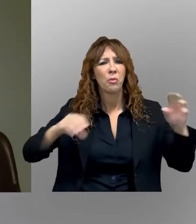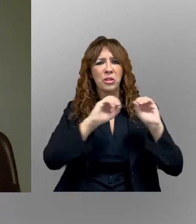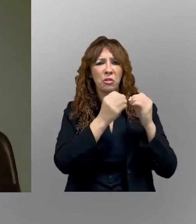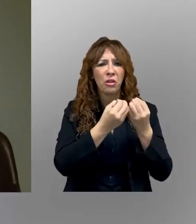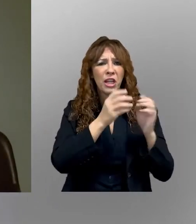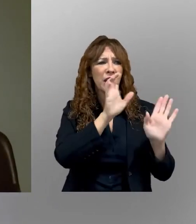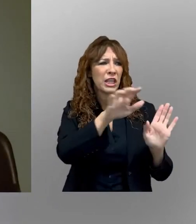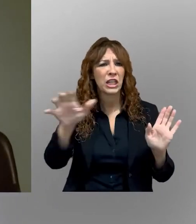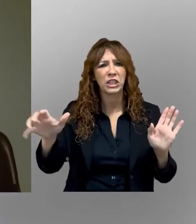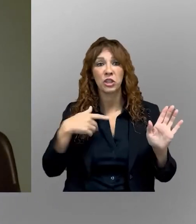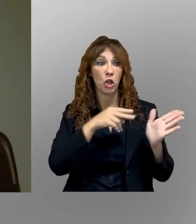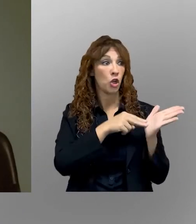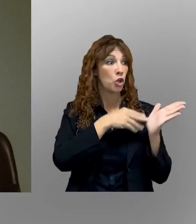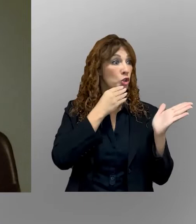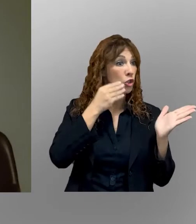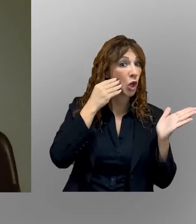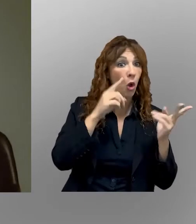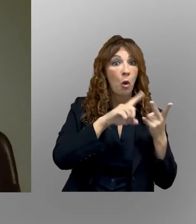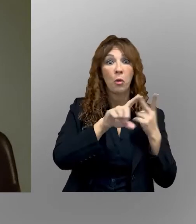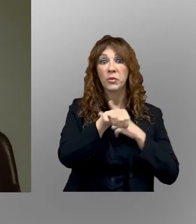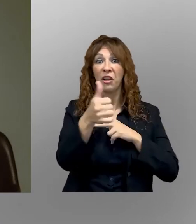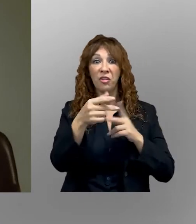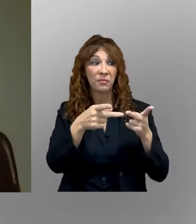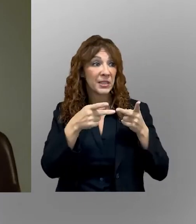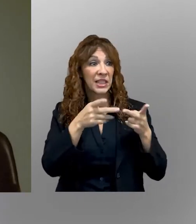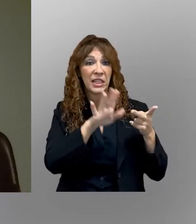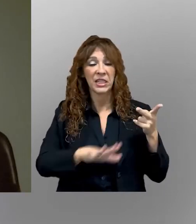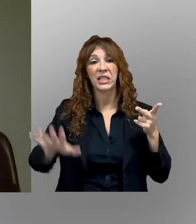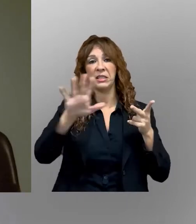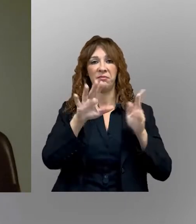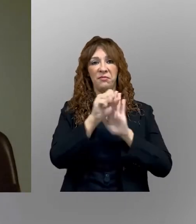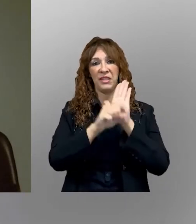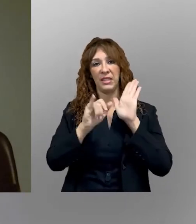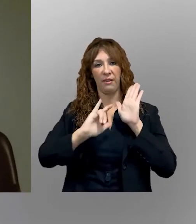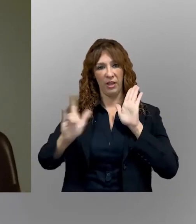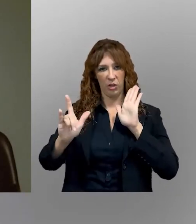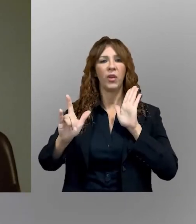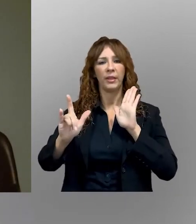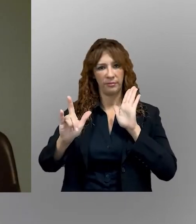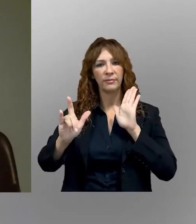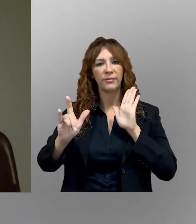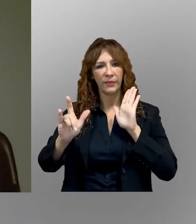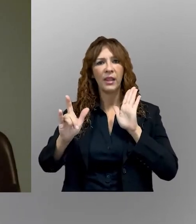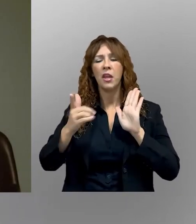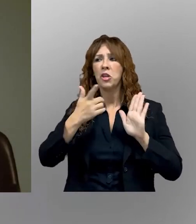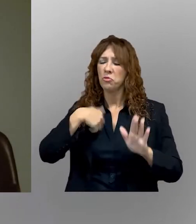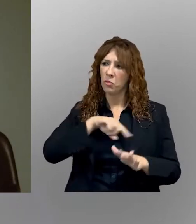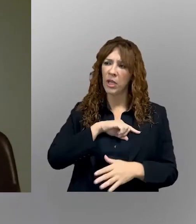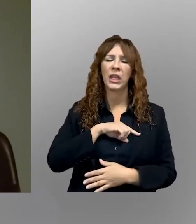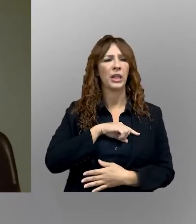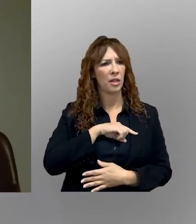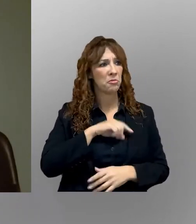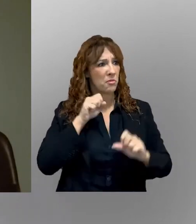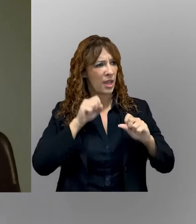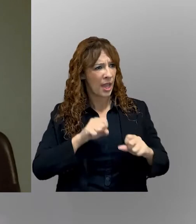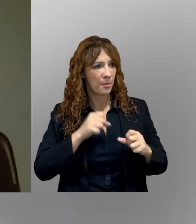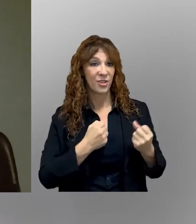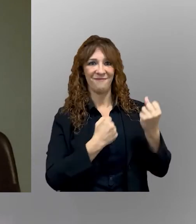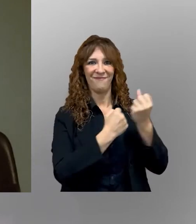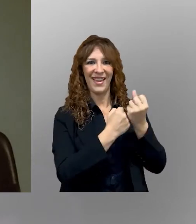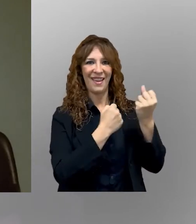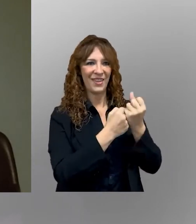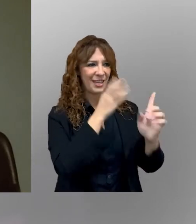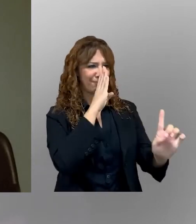numerous organizations, nursing homes, and other facilities in the state of Illinois, and we are